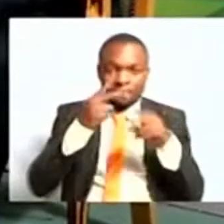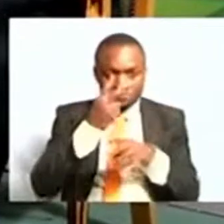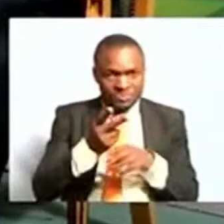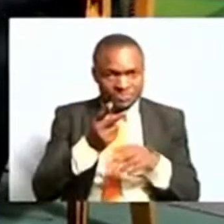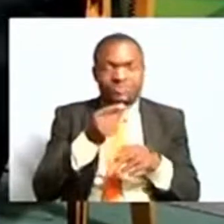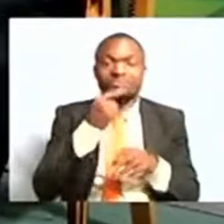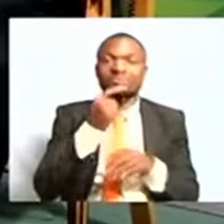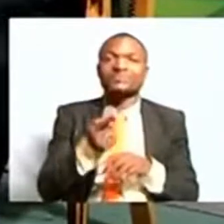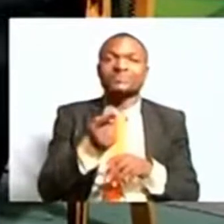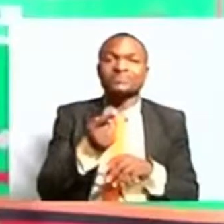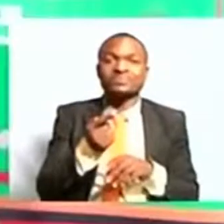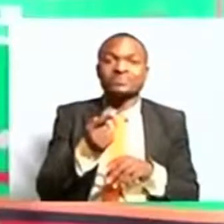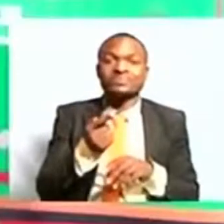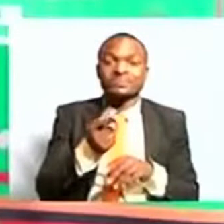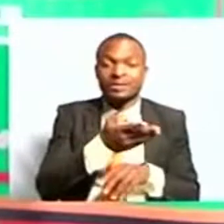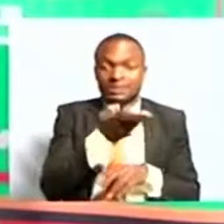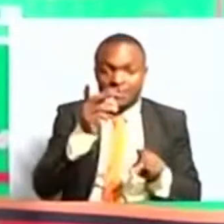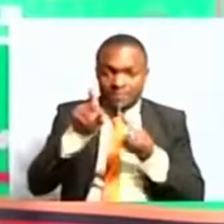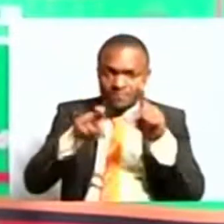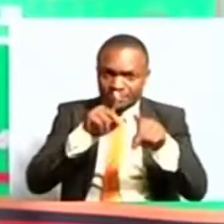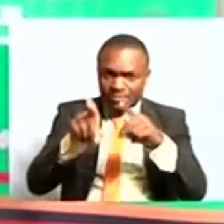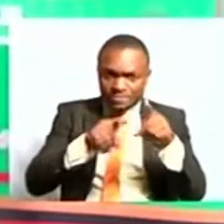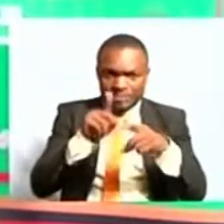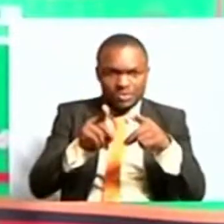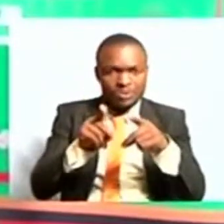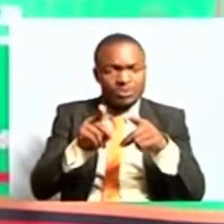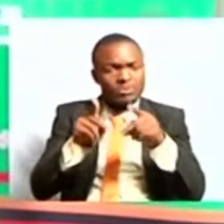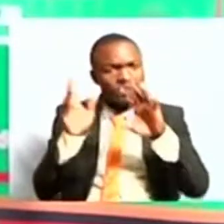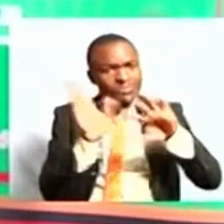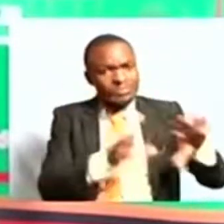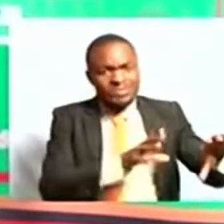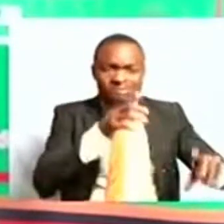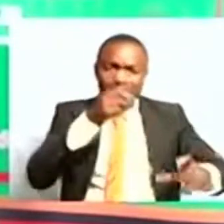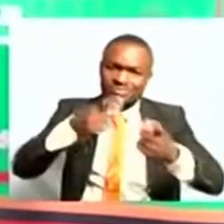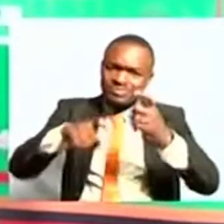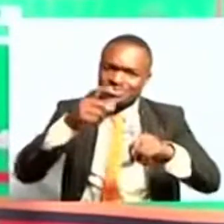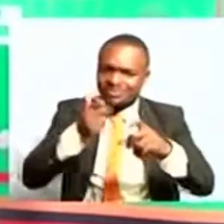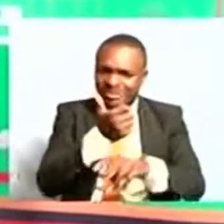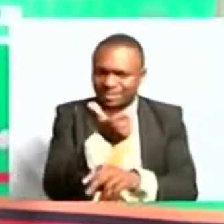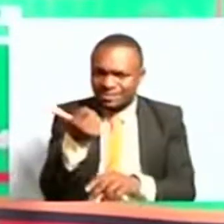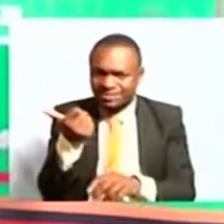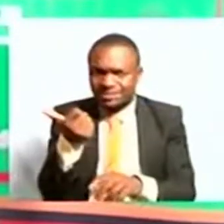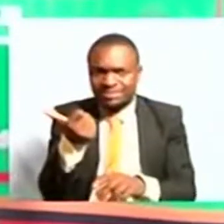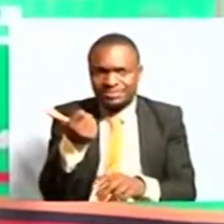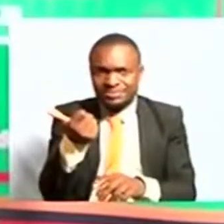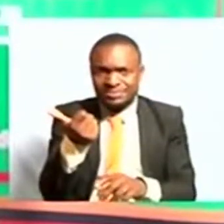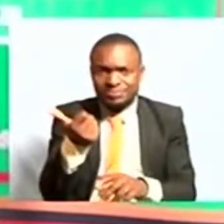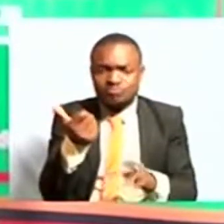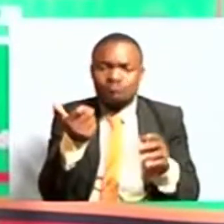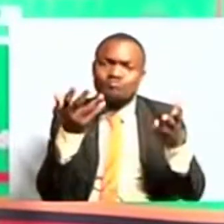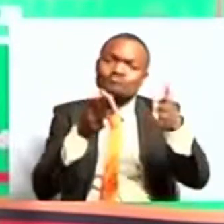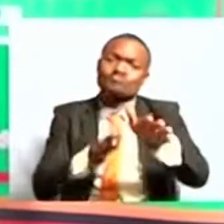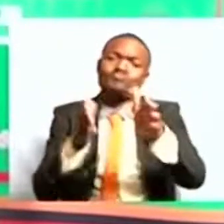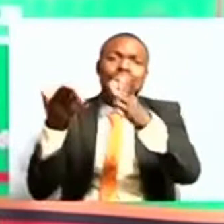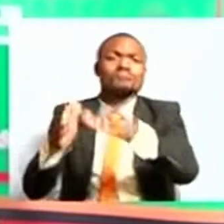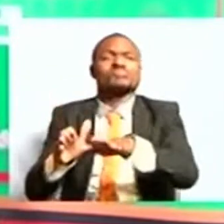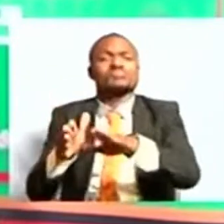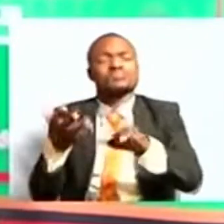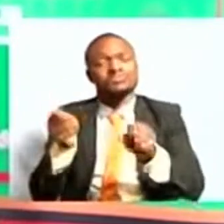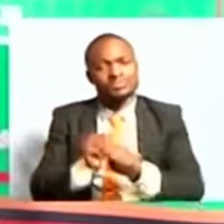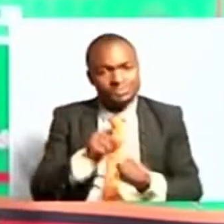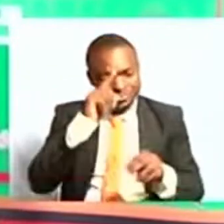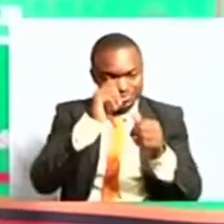did mention that the victims who have perhaps been left permanently disabled. There are also those who perhaps have lost their lives